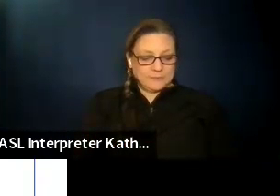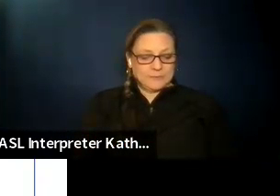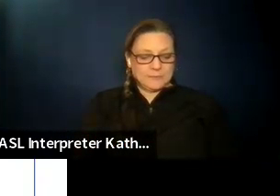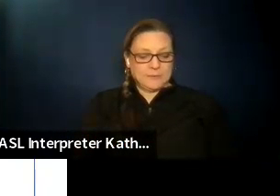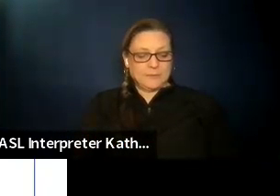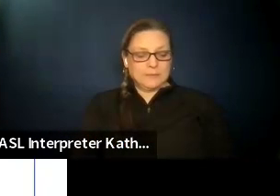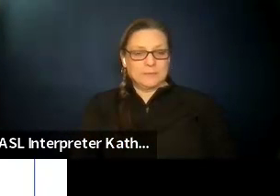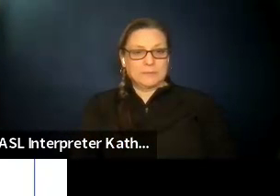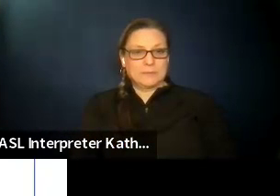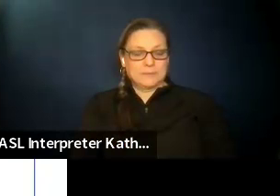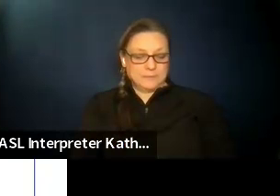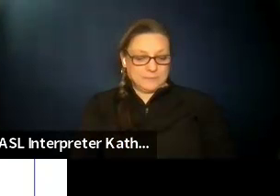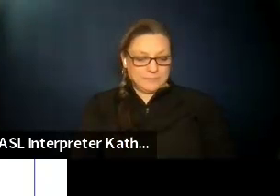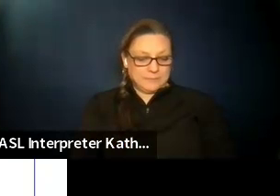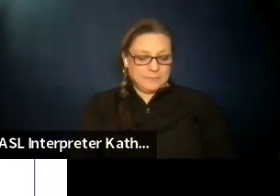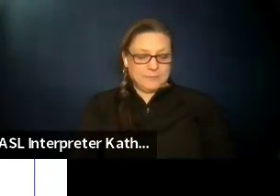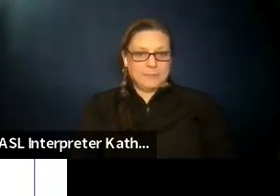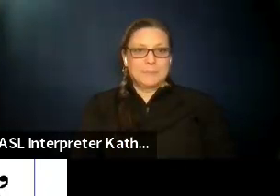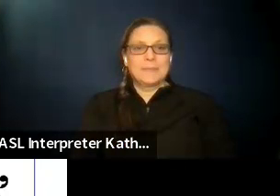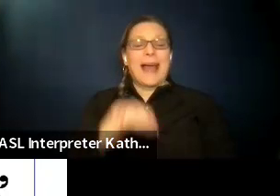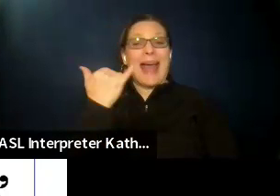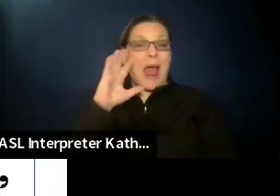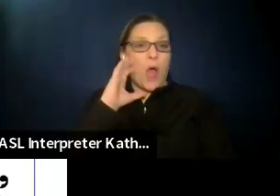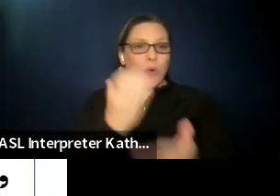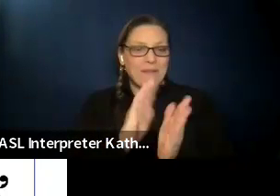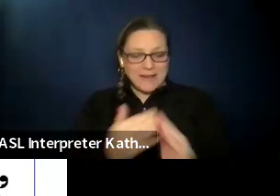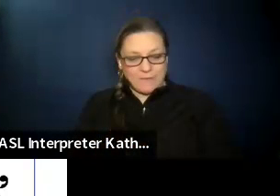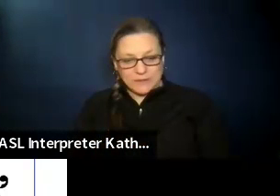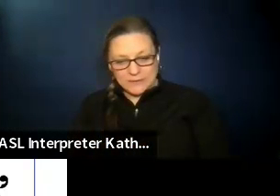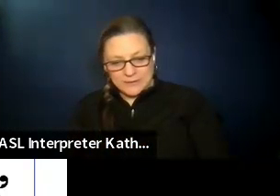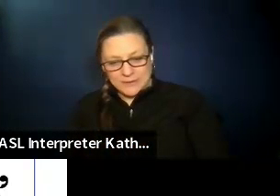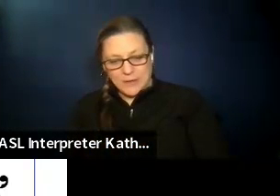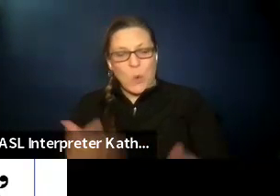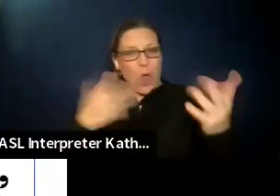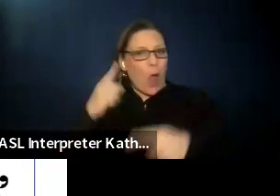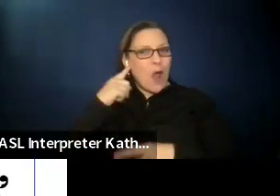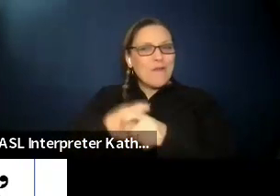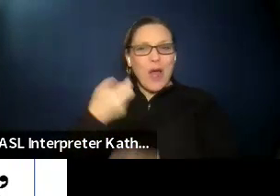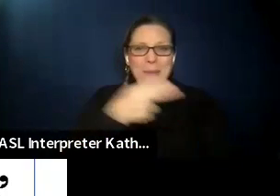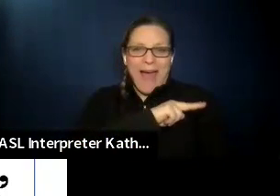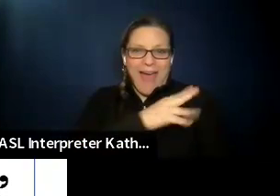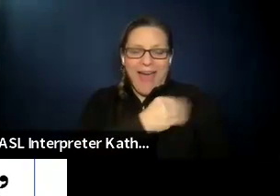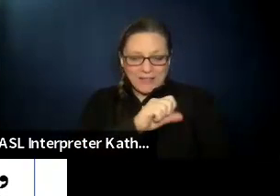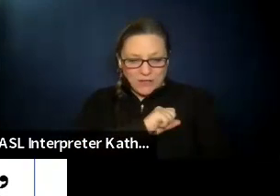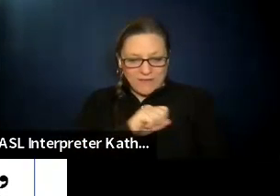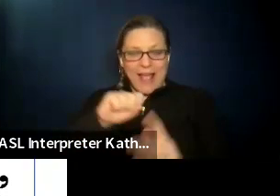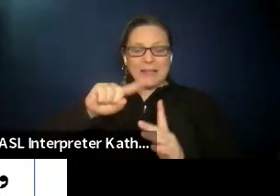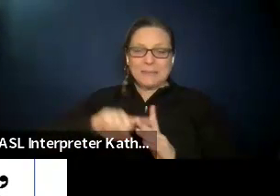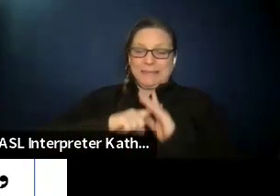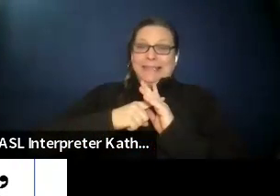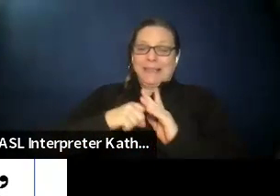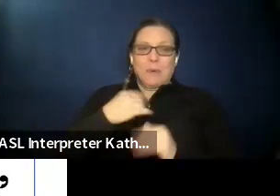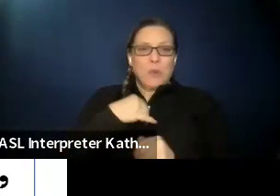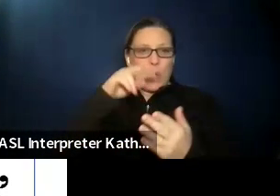Okay, and now we're going to talk about some graphic novels. So we heard from Hena and Safiya at the top of the webinar, but